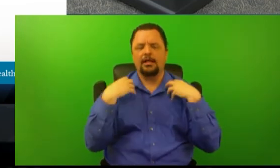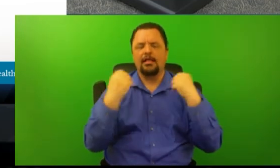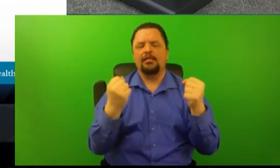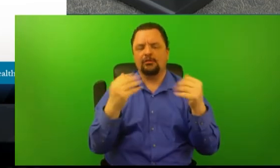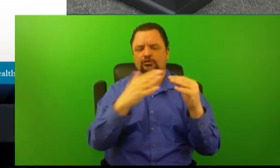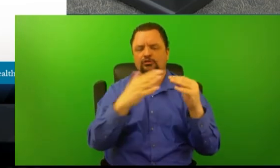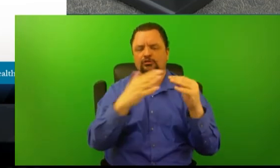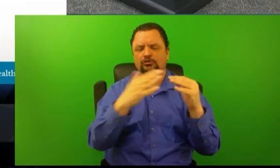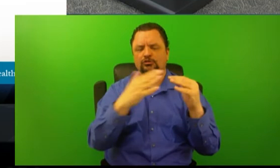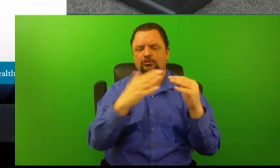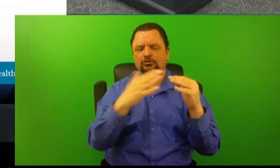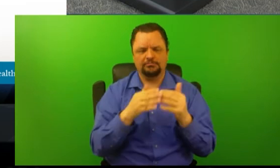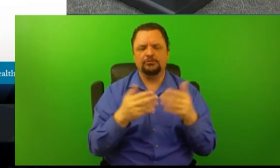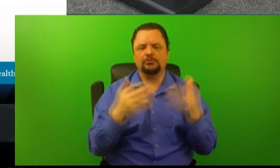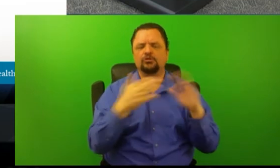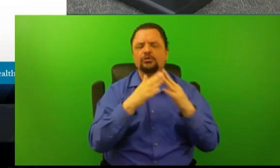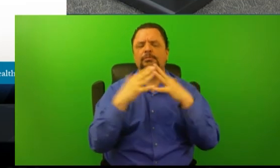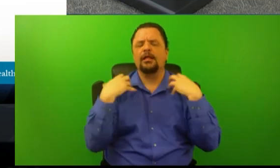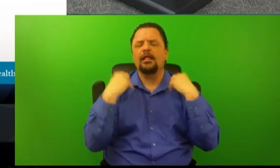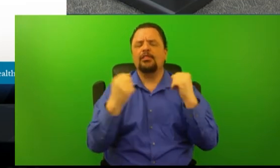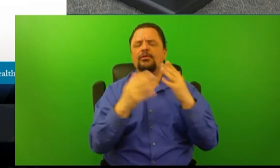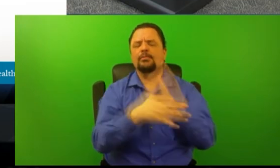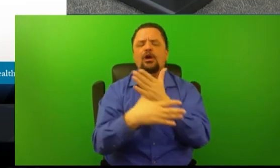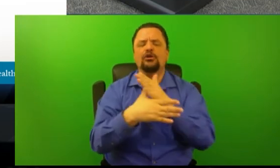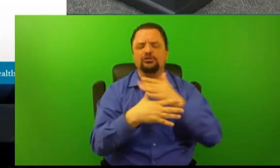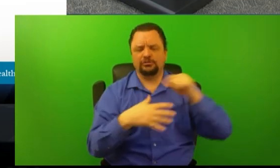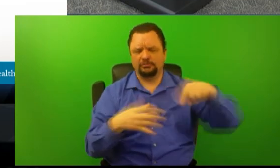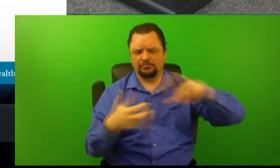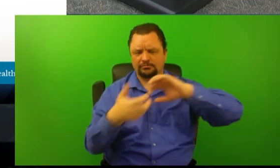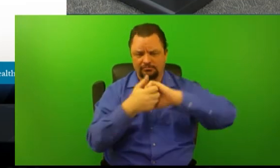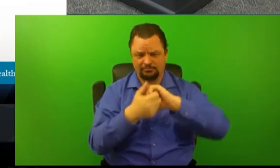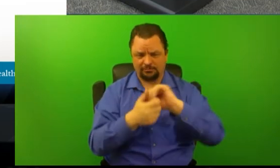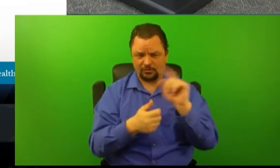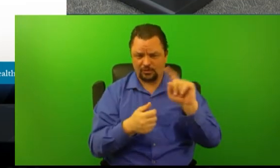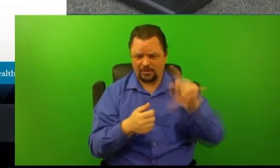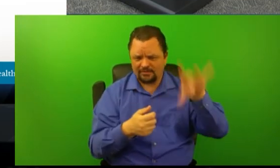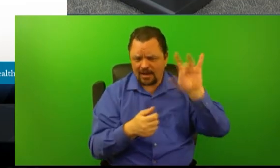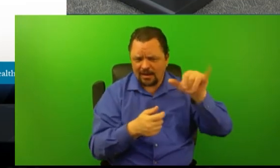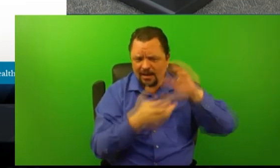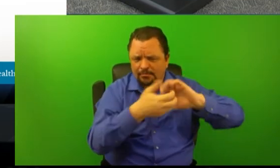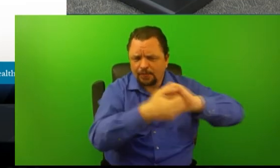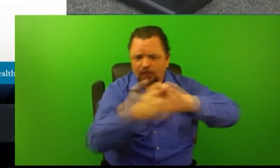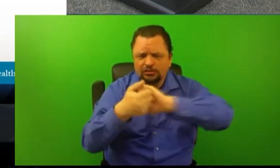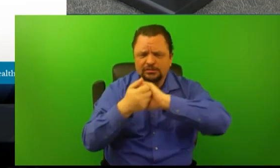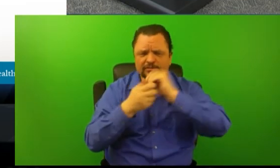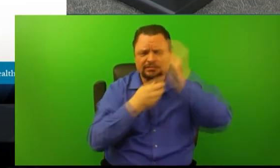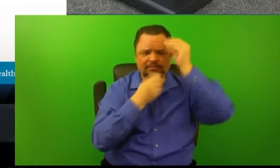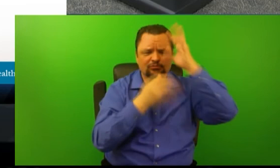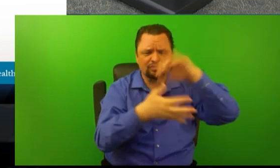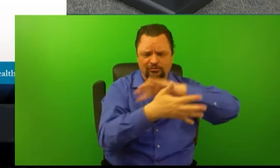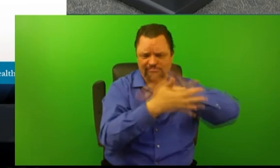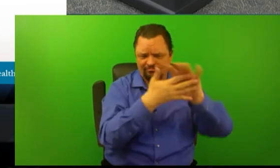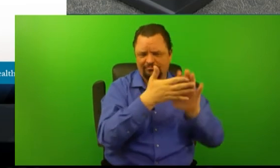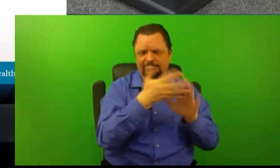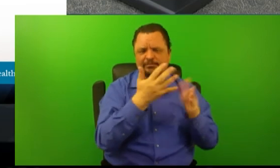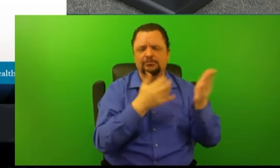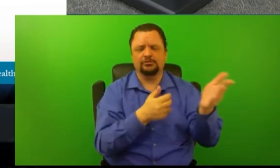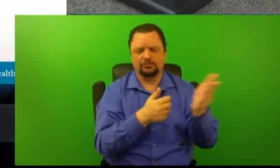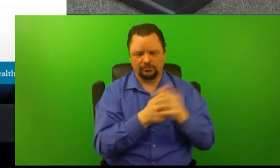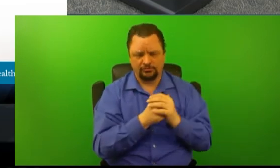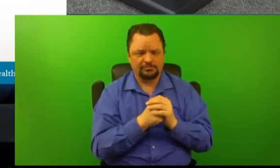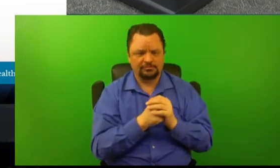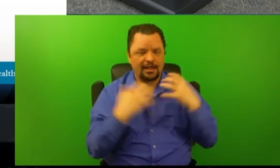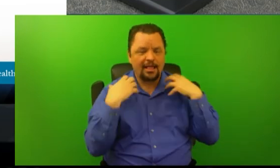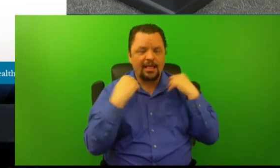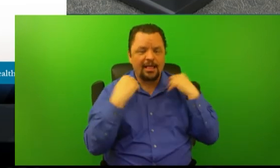that engagement and that collaboration. Our current community health improvement plan takes us through the end of this year. So it